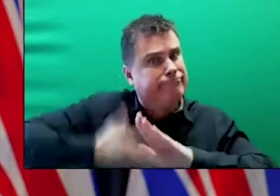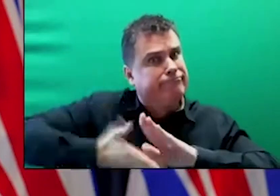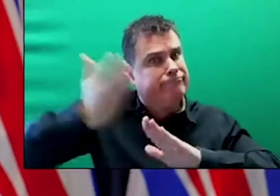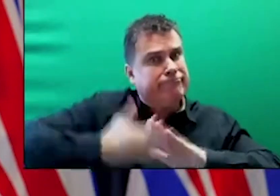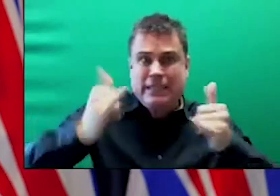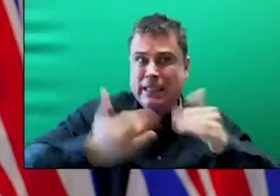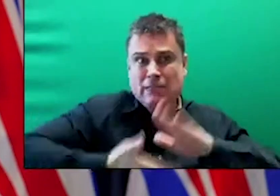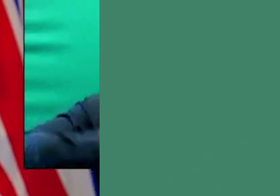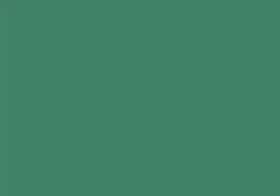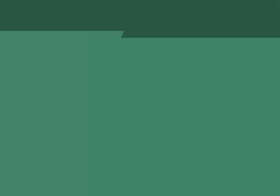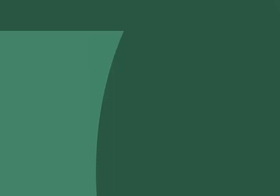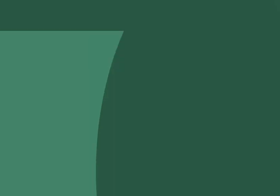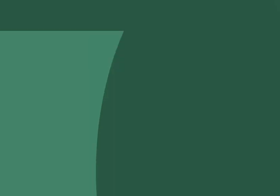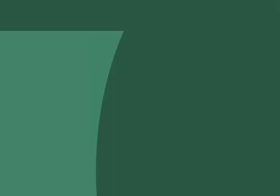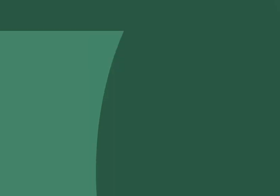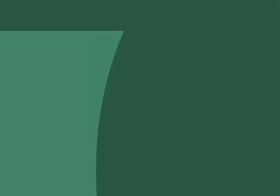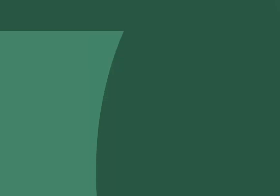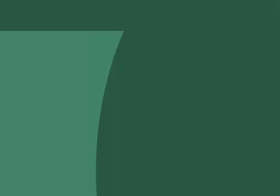we'll deal with those as they come up.